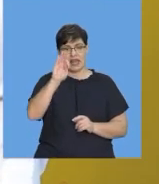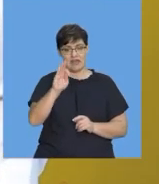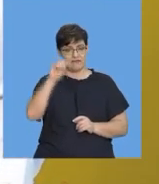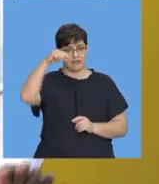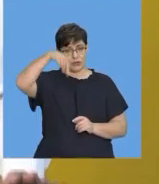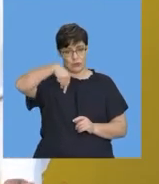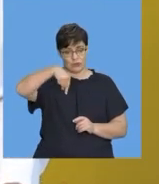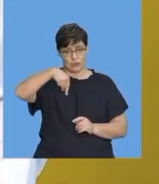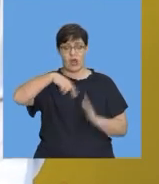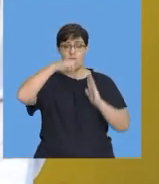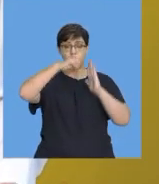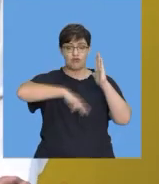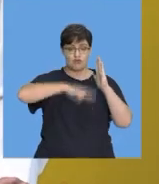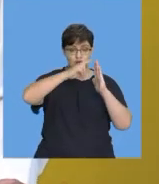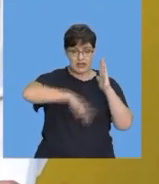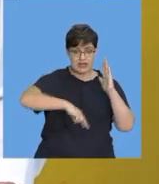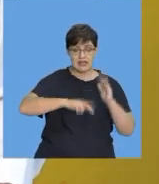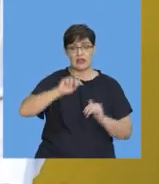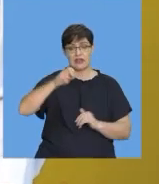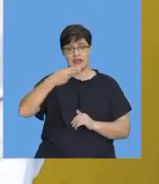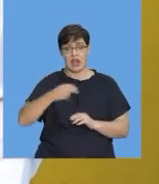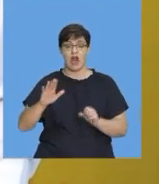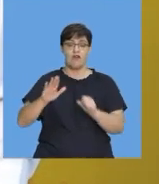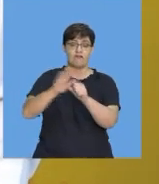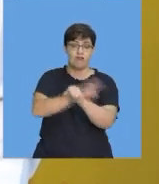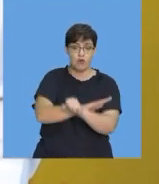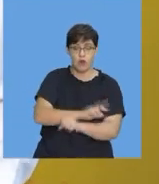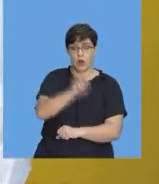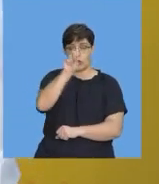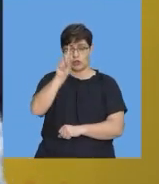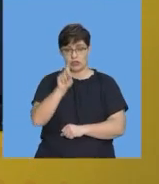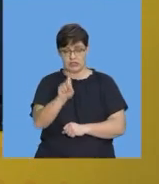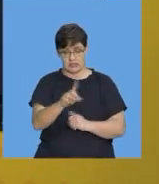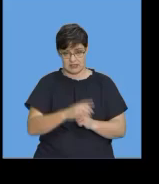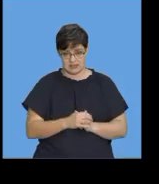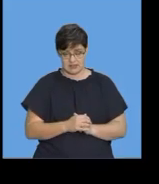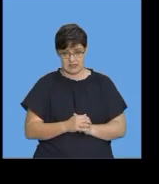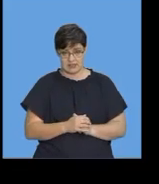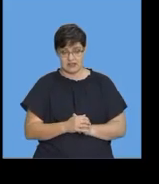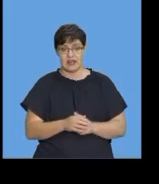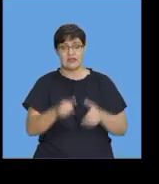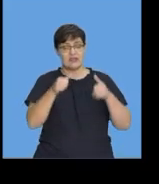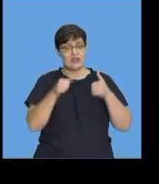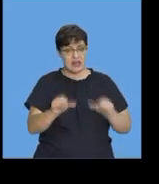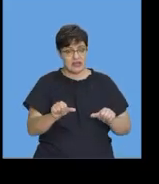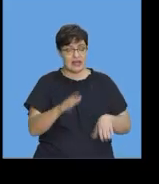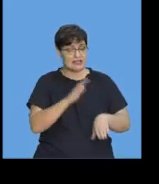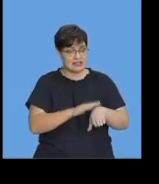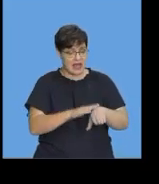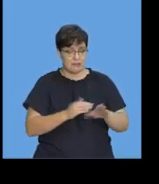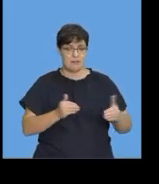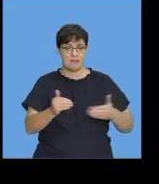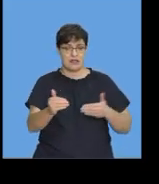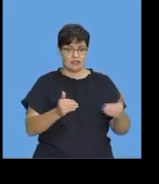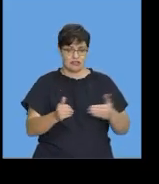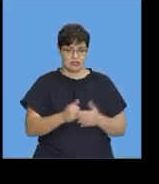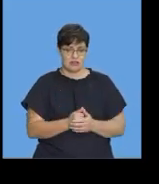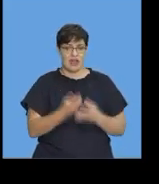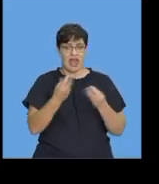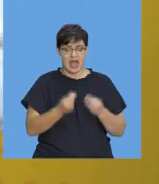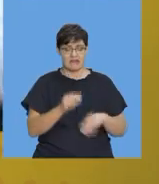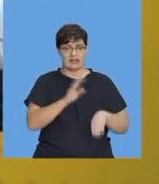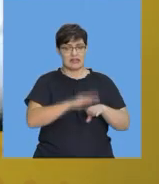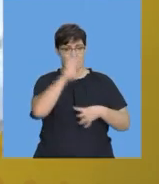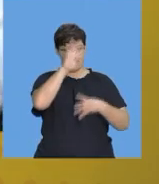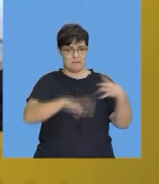RTFQ. Read the full question. And then manage your time. You are given a time